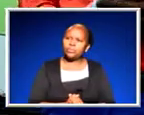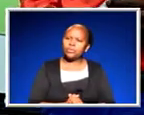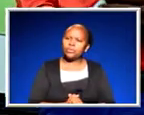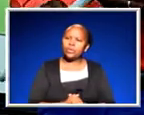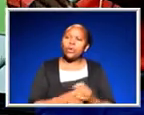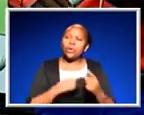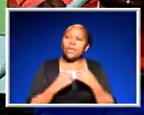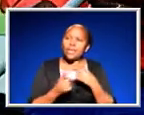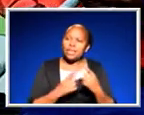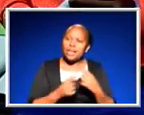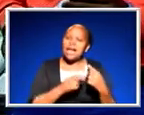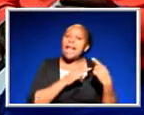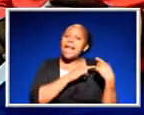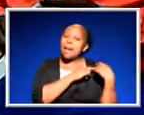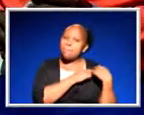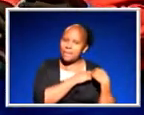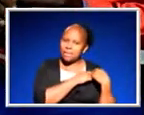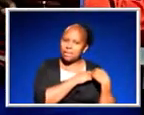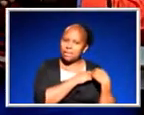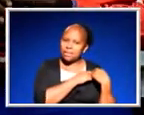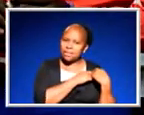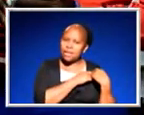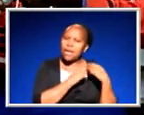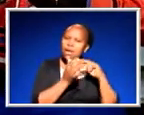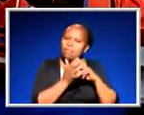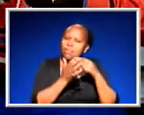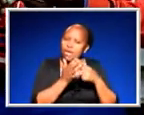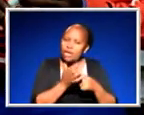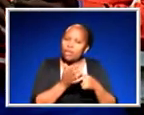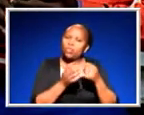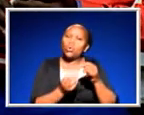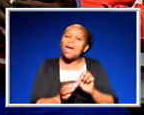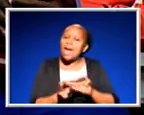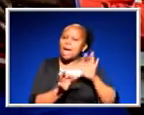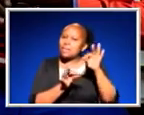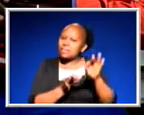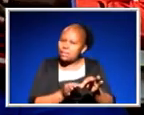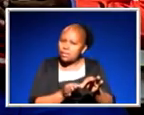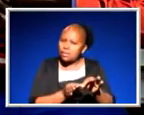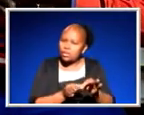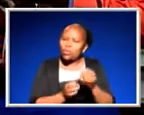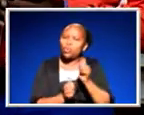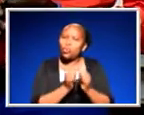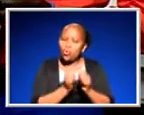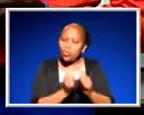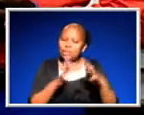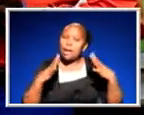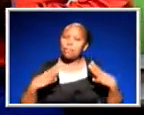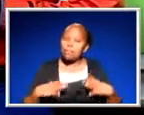we are saying liability refers to the extent to which a